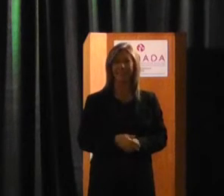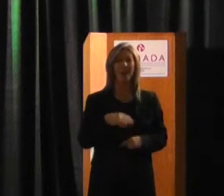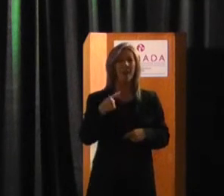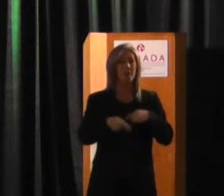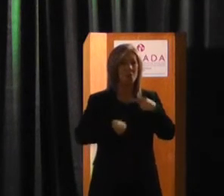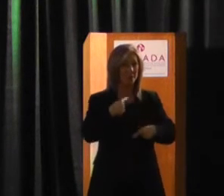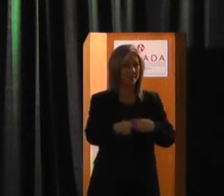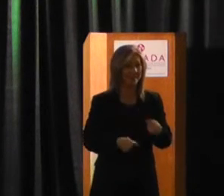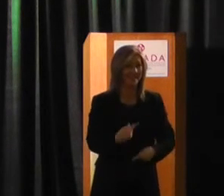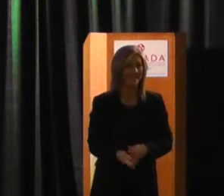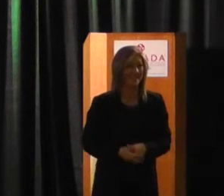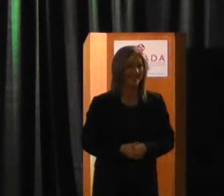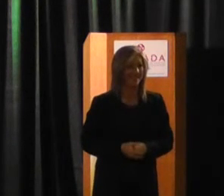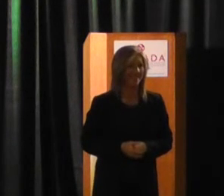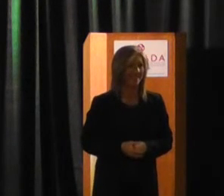Forward.